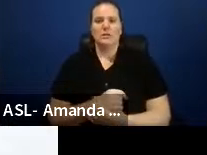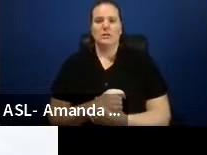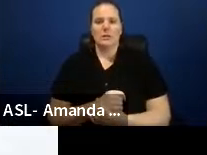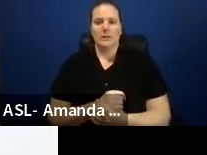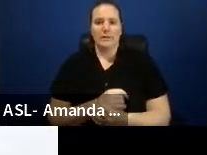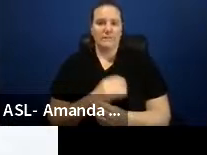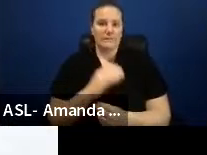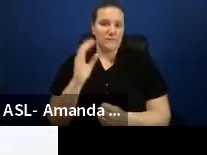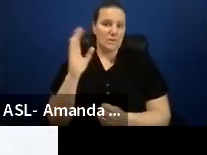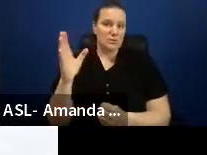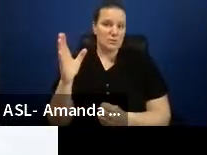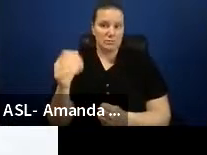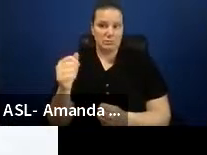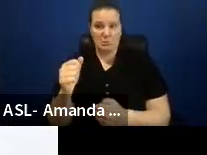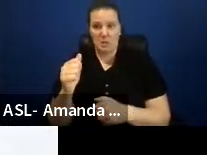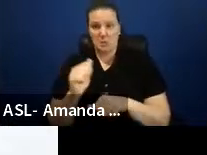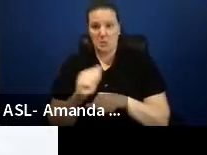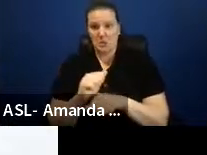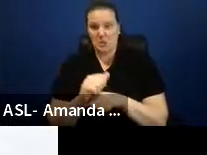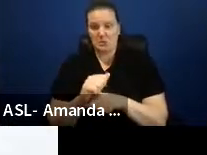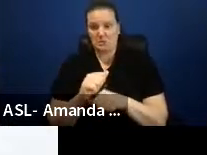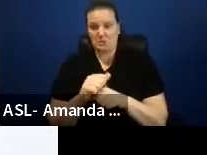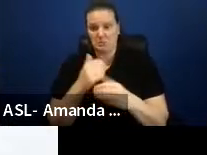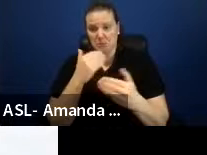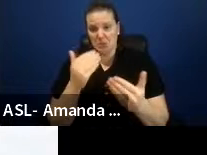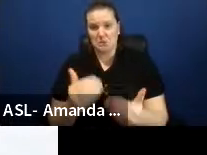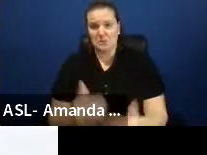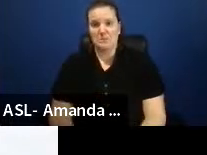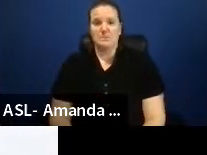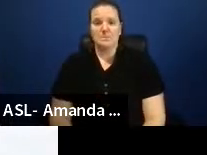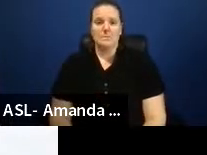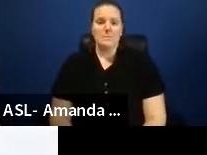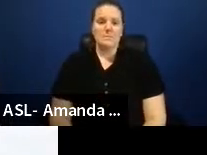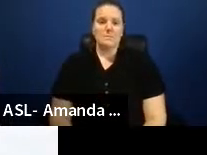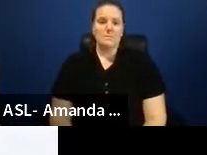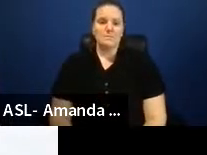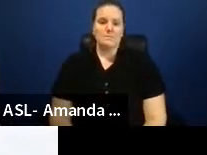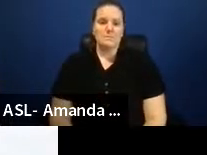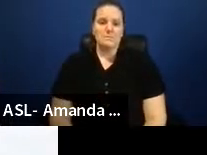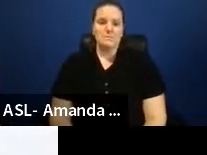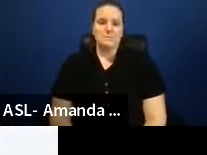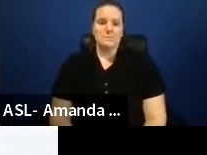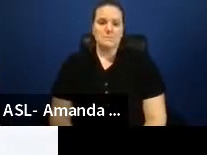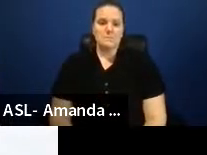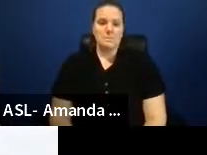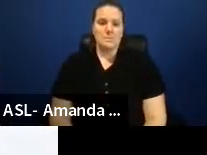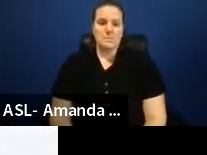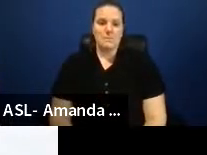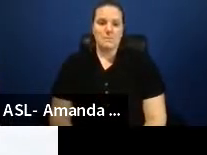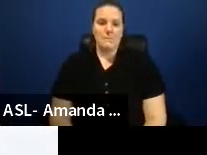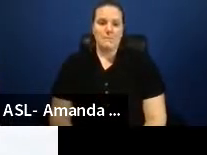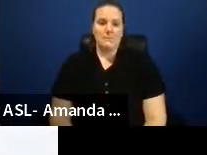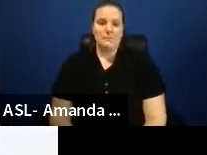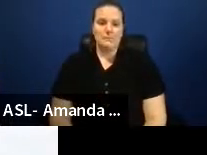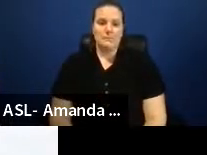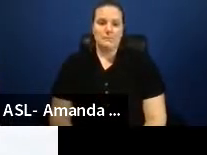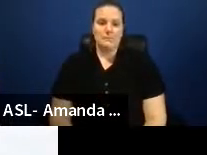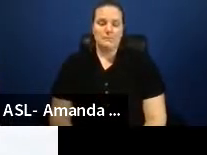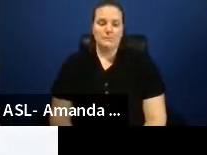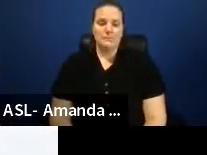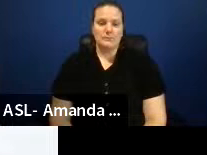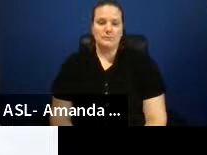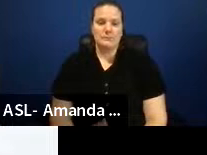future and work. Thank you to the program and to this committee for holding the program